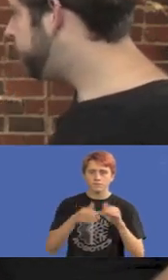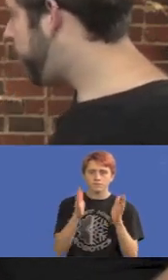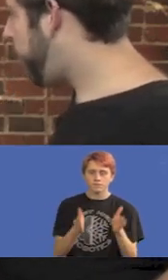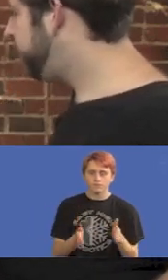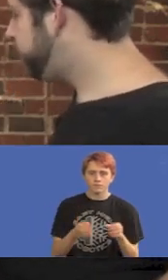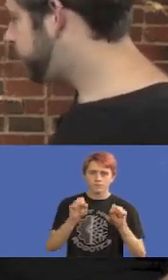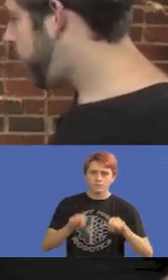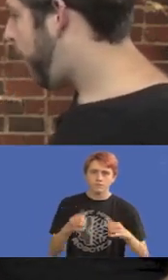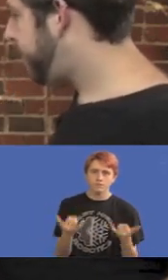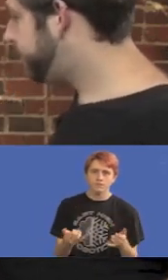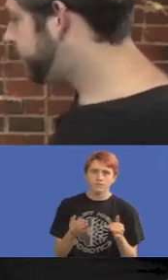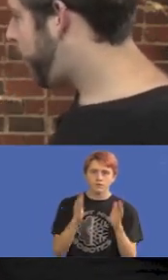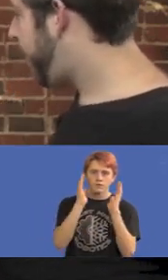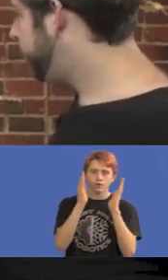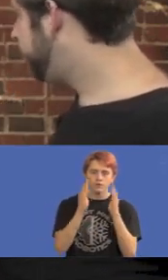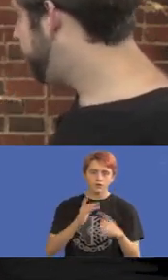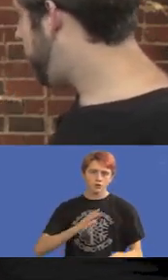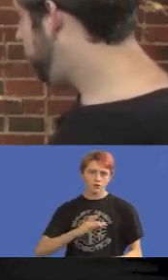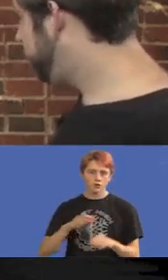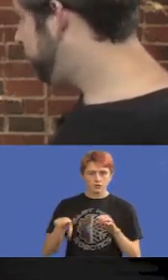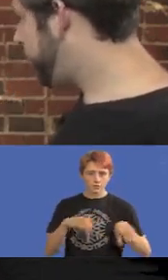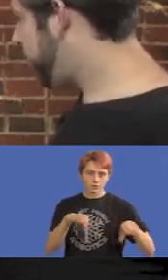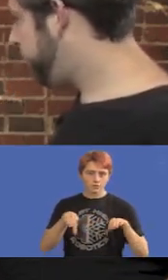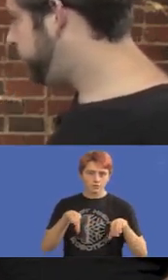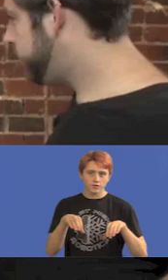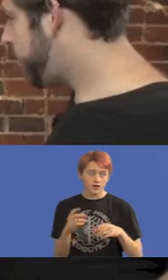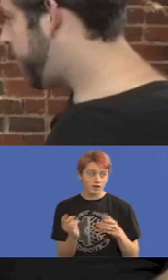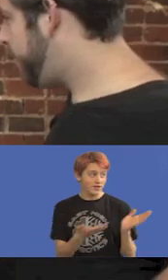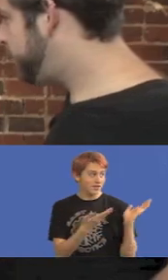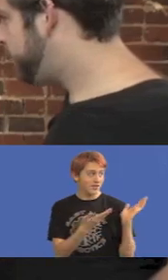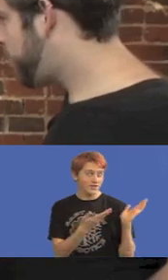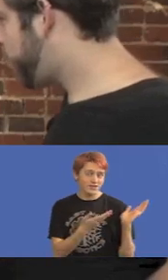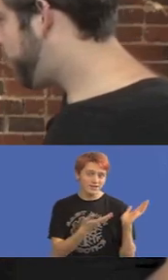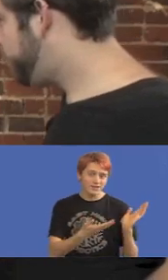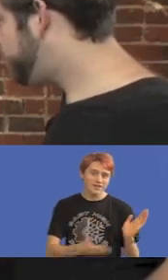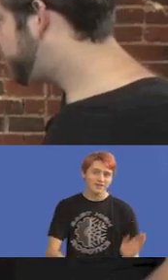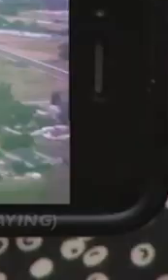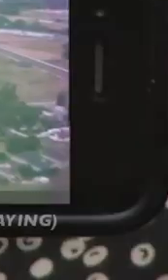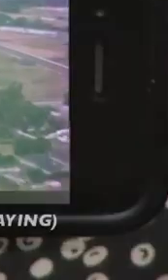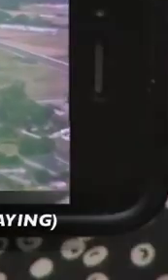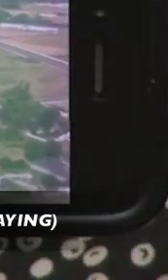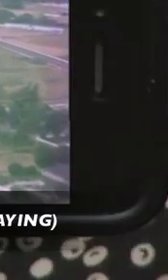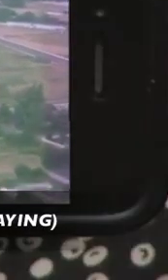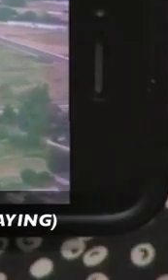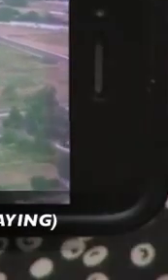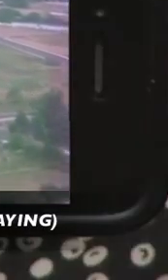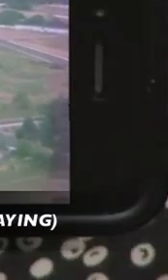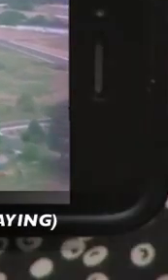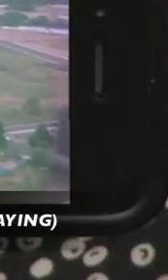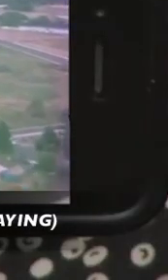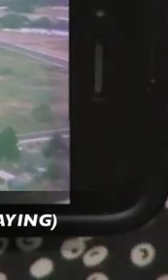So the engineers can now focus on doing cool stuff like this.